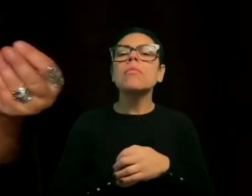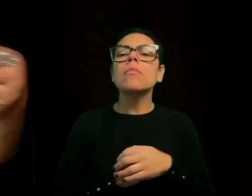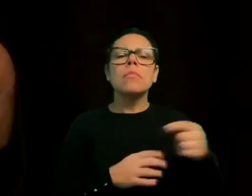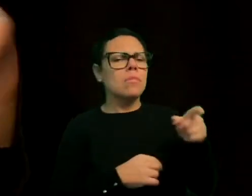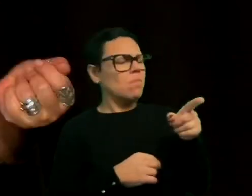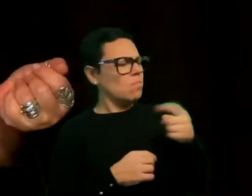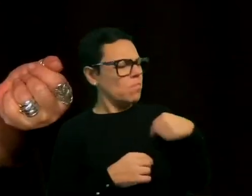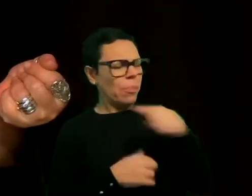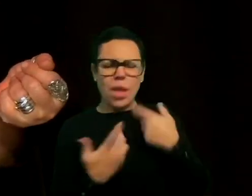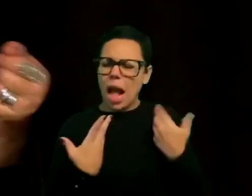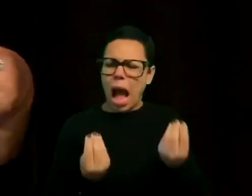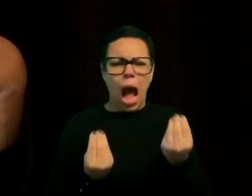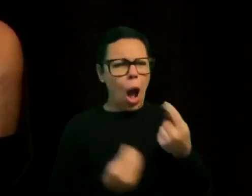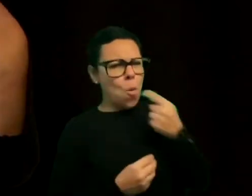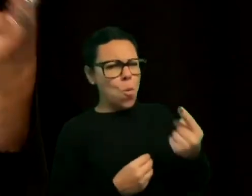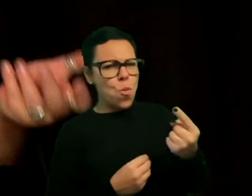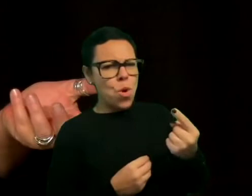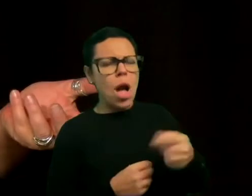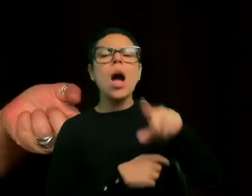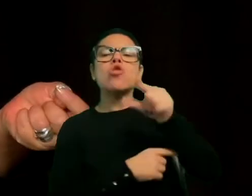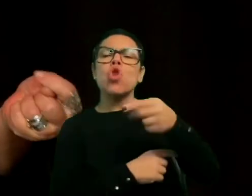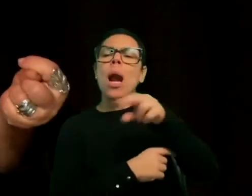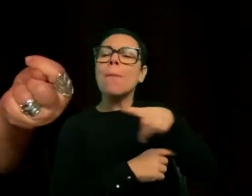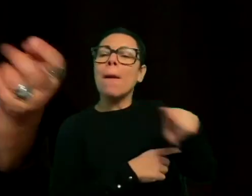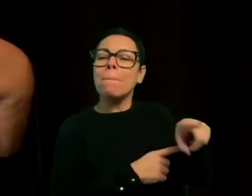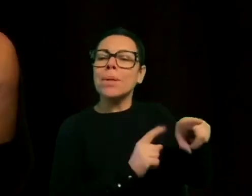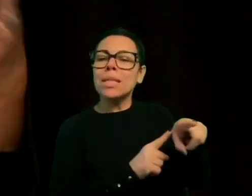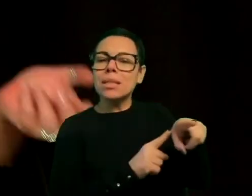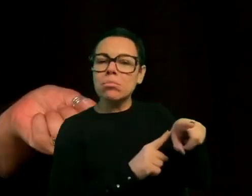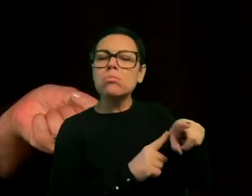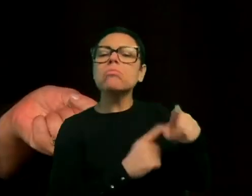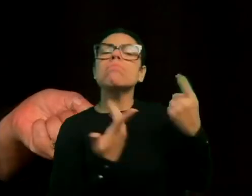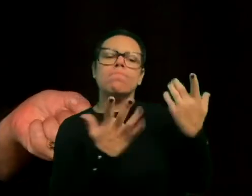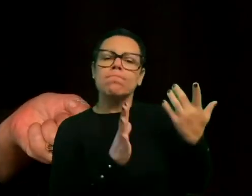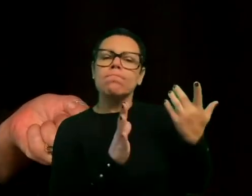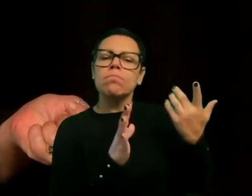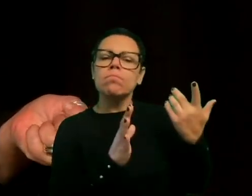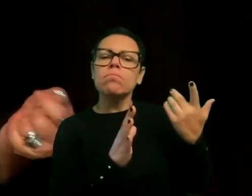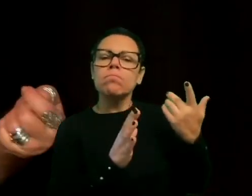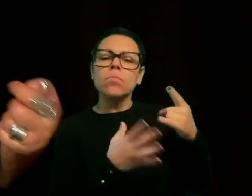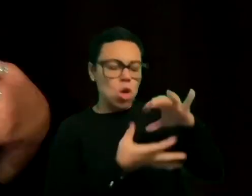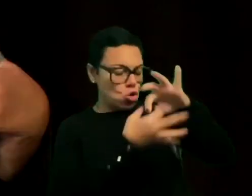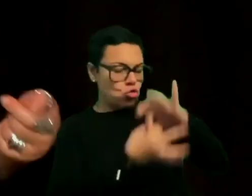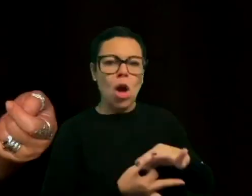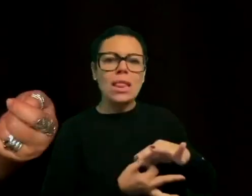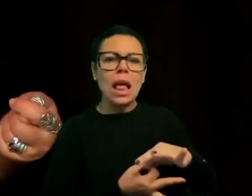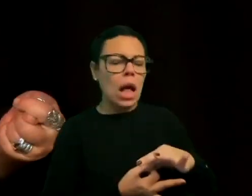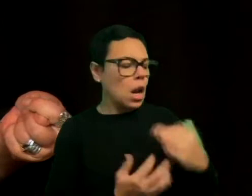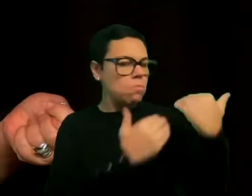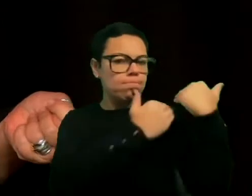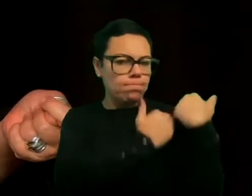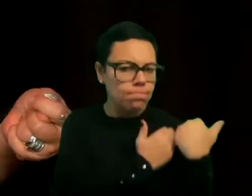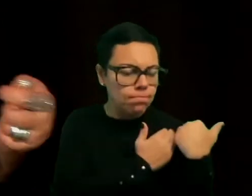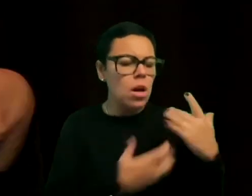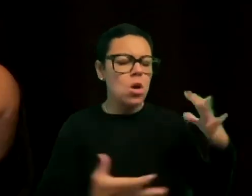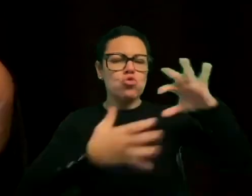gender-responsive public procurement as part of gender mainstreaming and a gender-responsive budgeting. So our agency, the Swedish